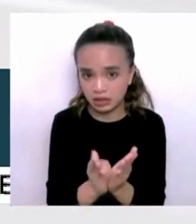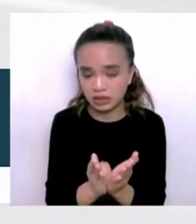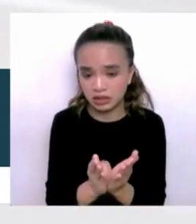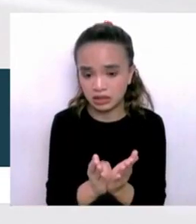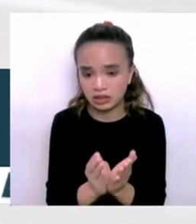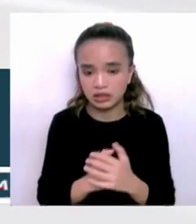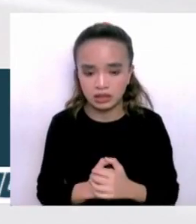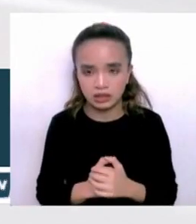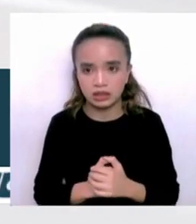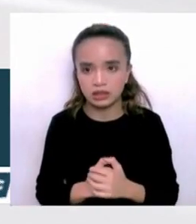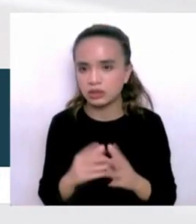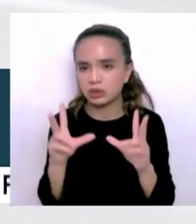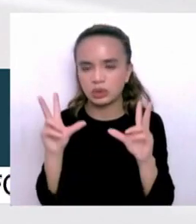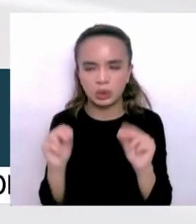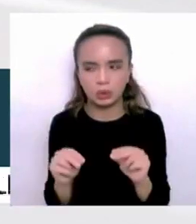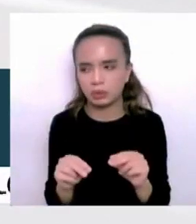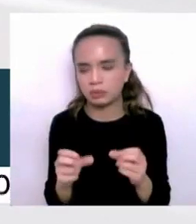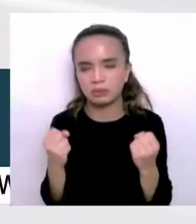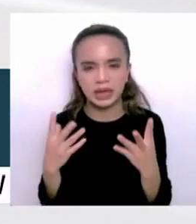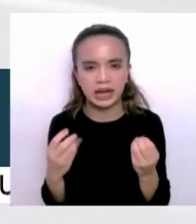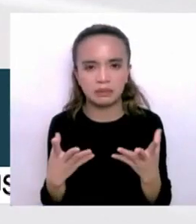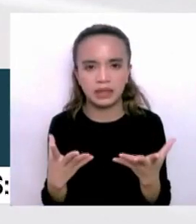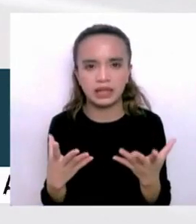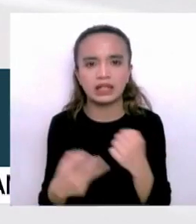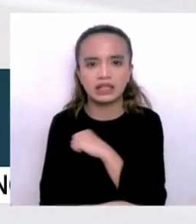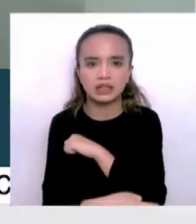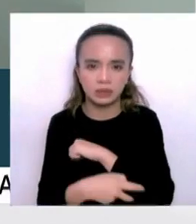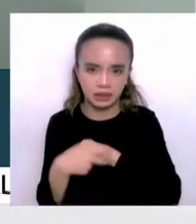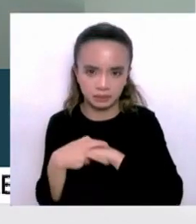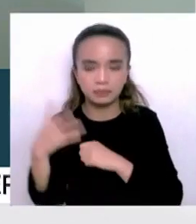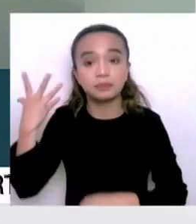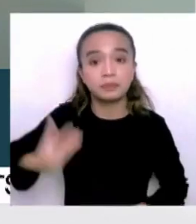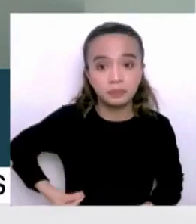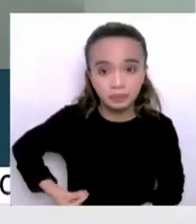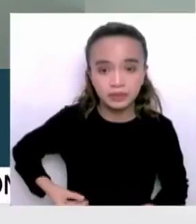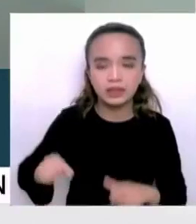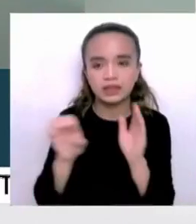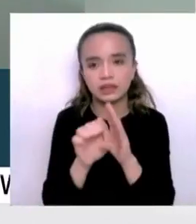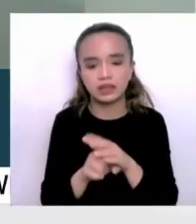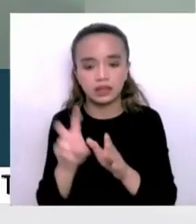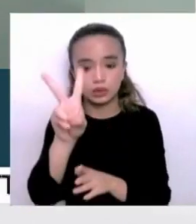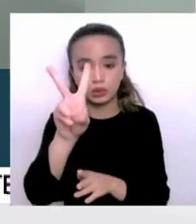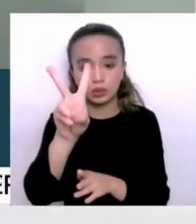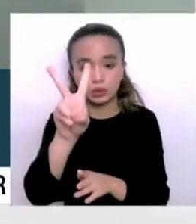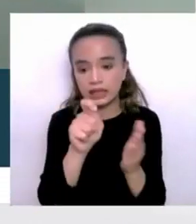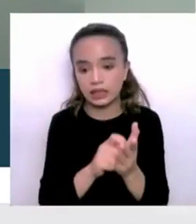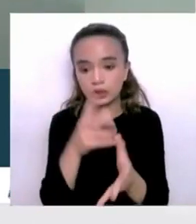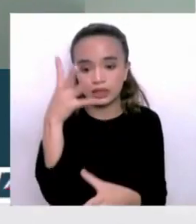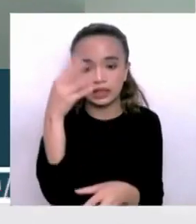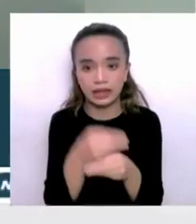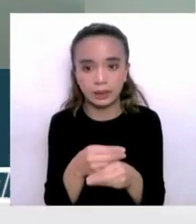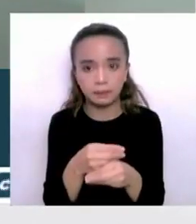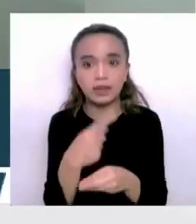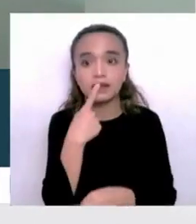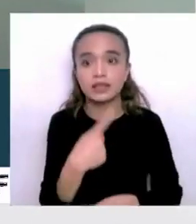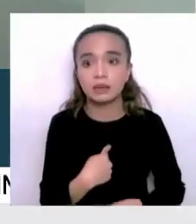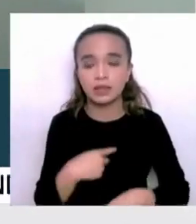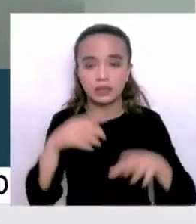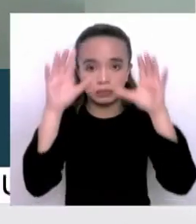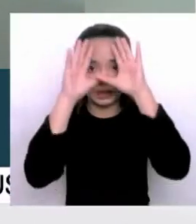them, it went to corruption. For example, the 2 trillion that were sabi ng